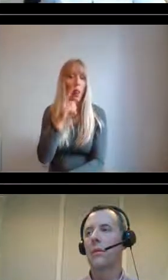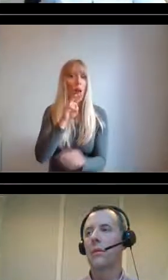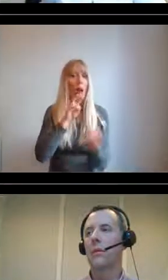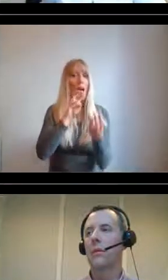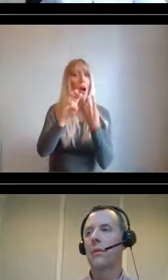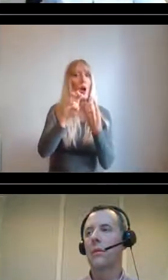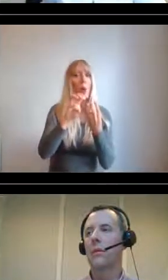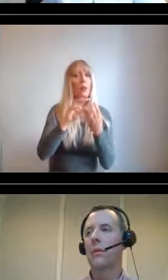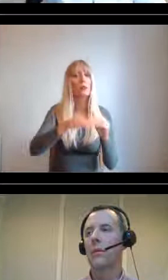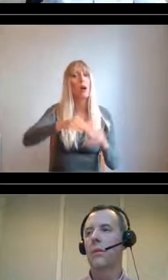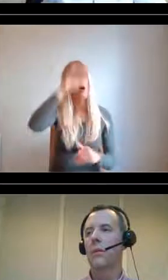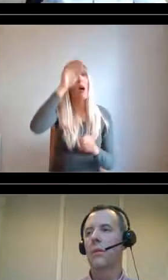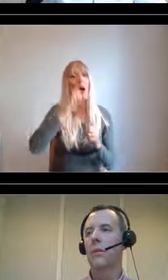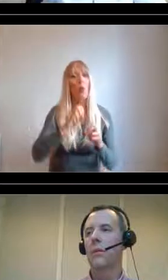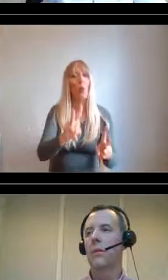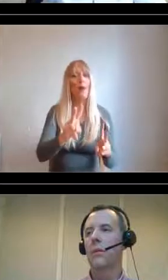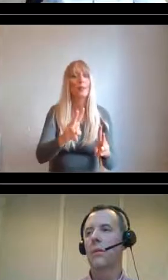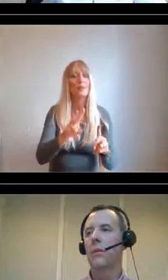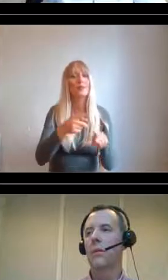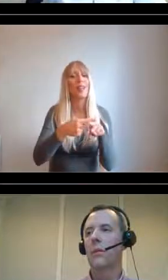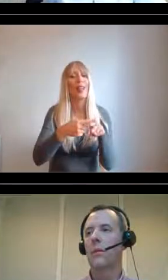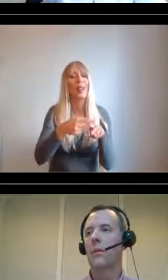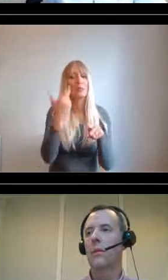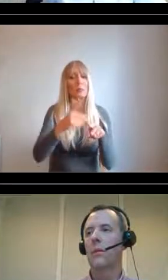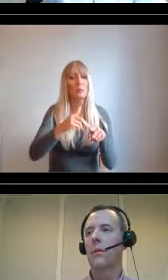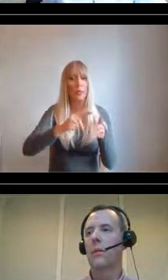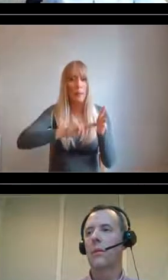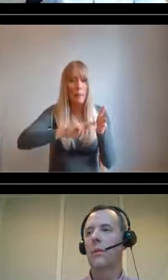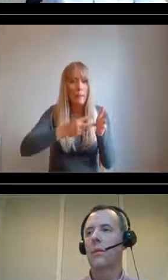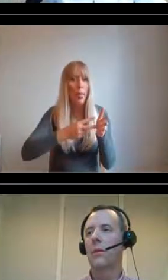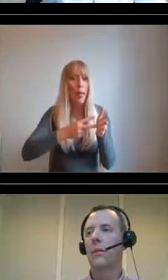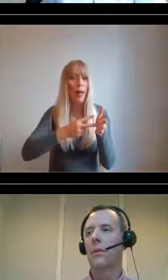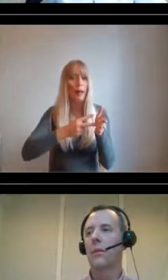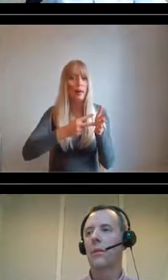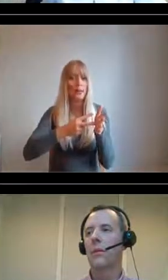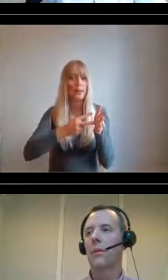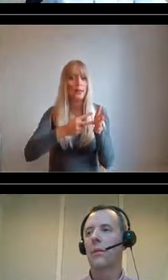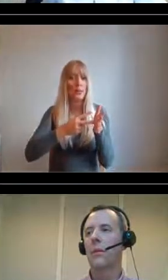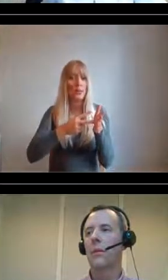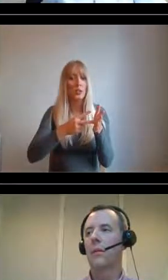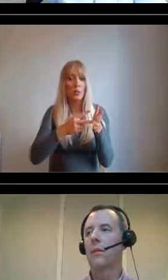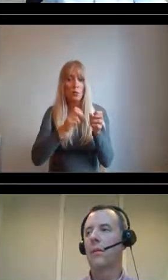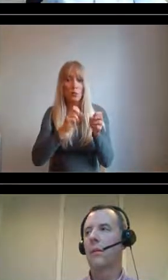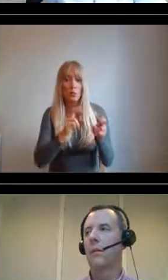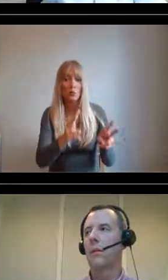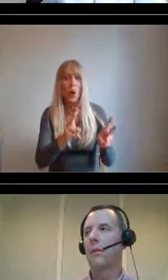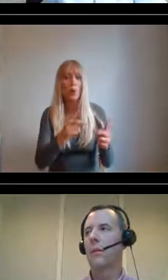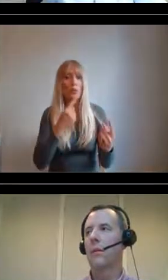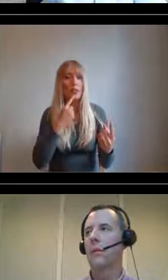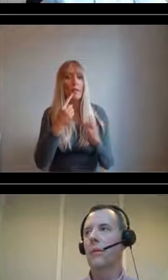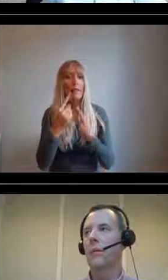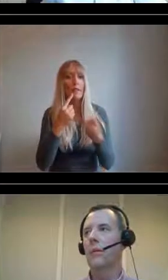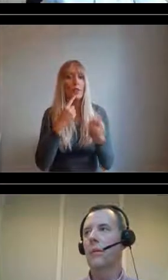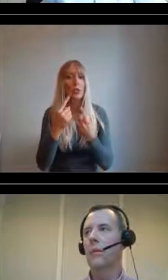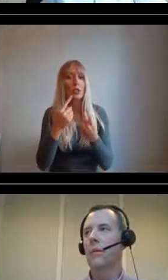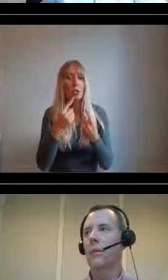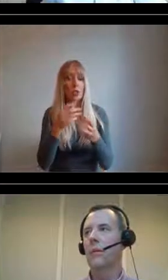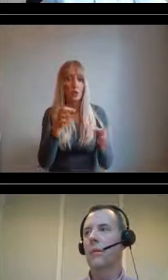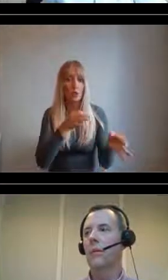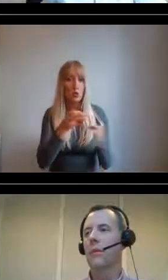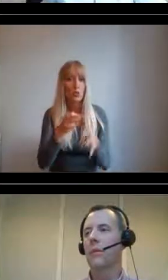in their pipeline for RIS2, which is a road investment strategy Road Investment Strategy